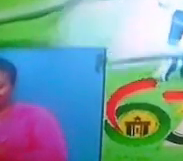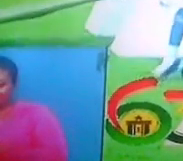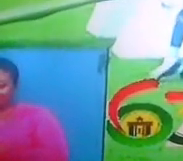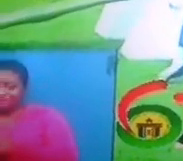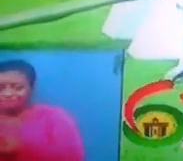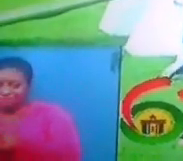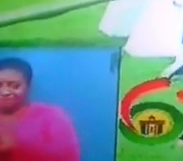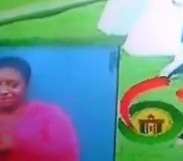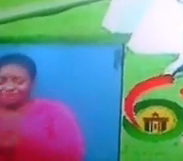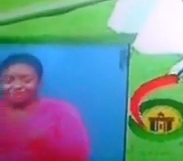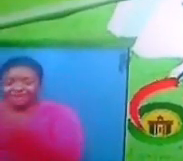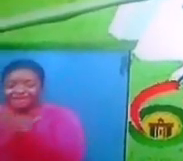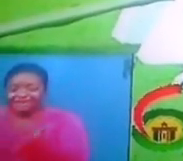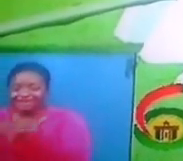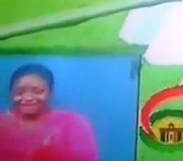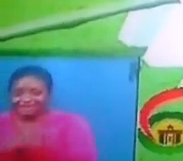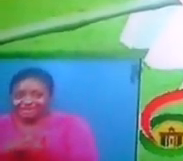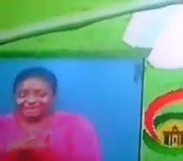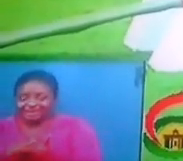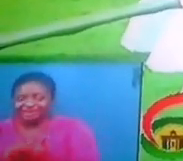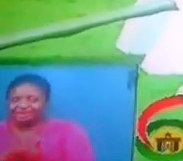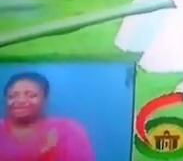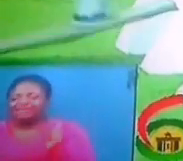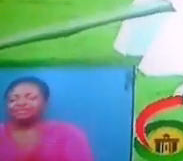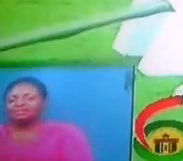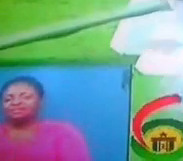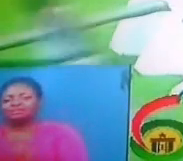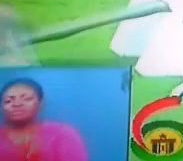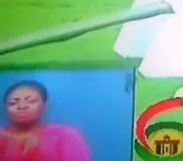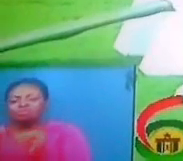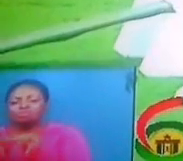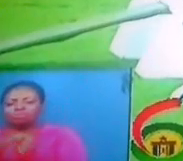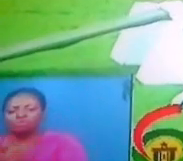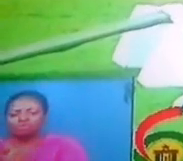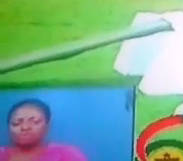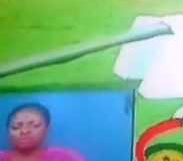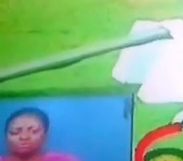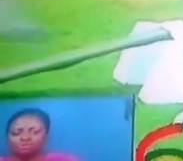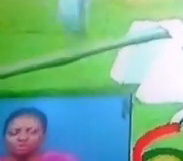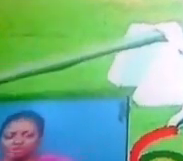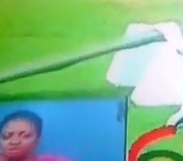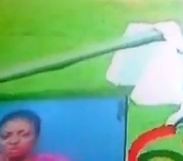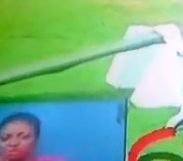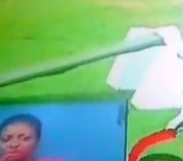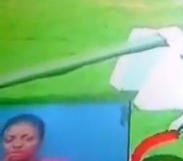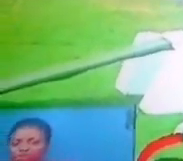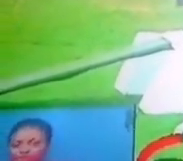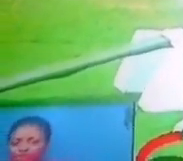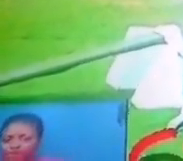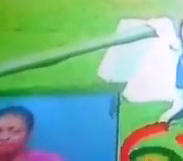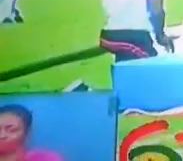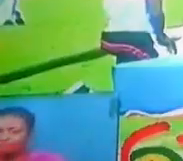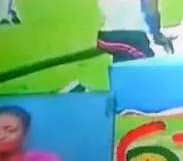rehearsed over and over again. It takes a lot of effort and skill to have to get to this point of perfection.